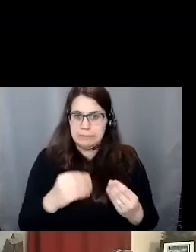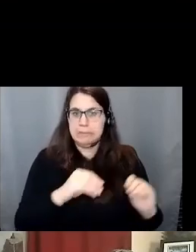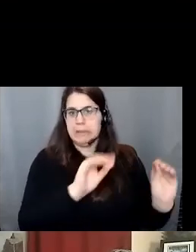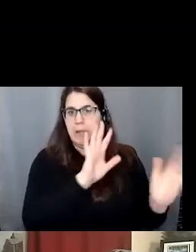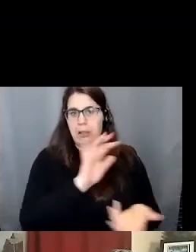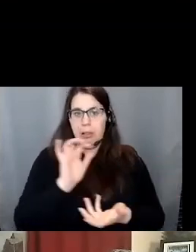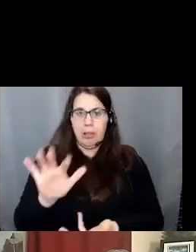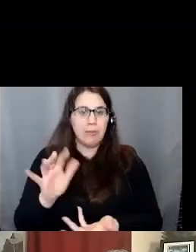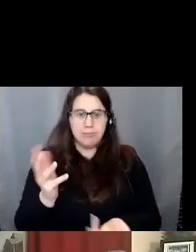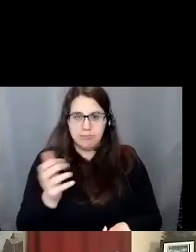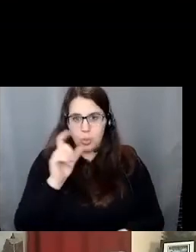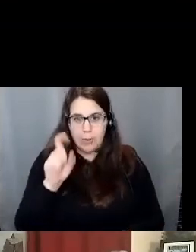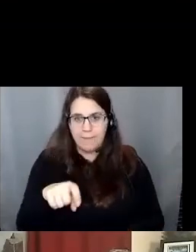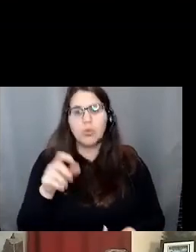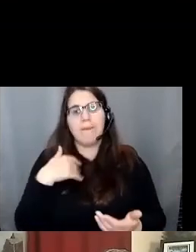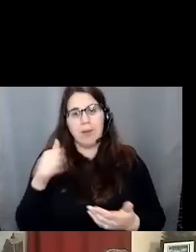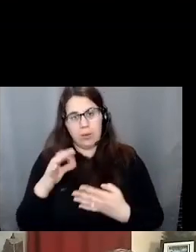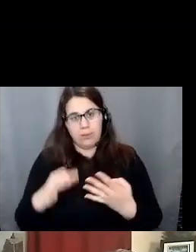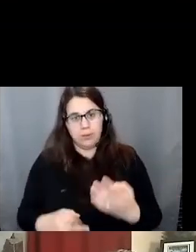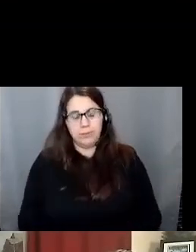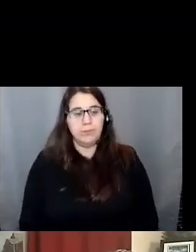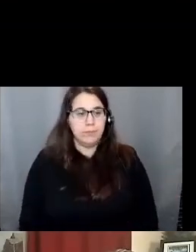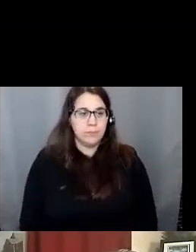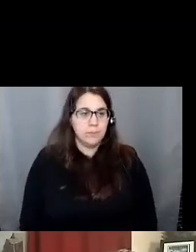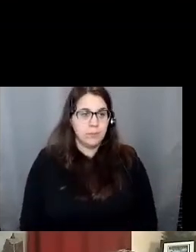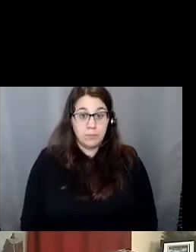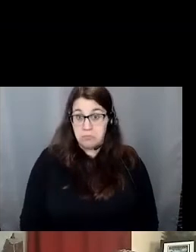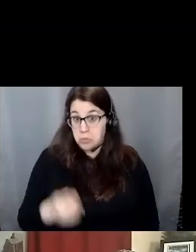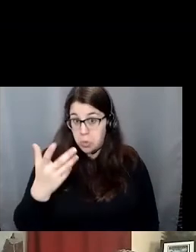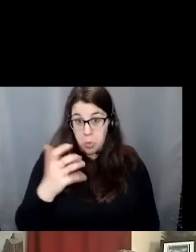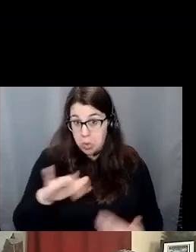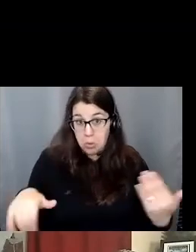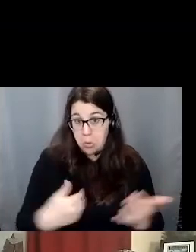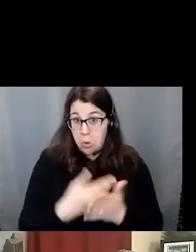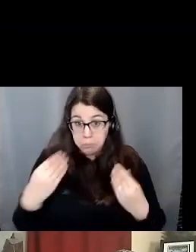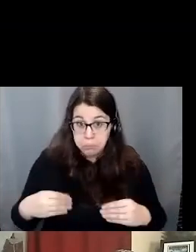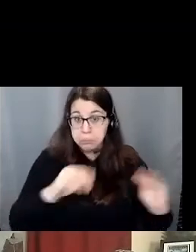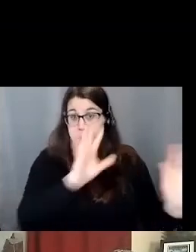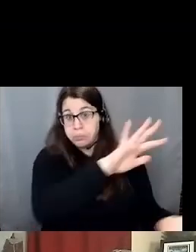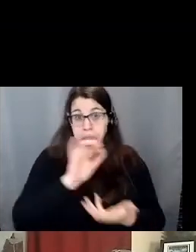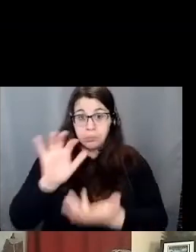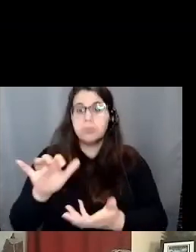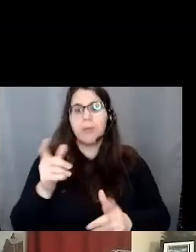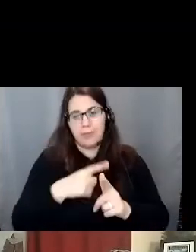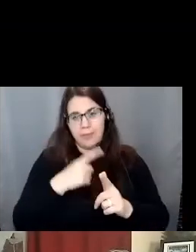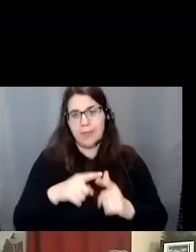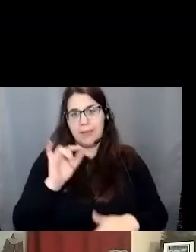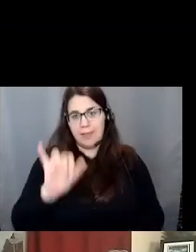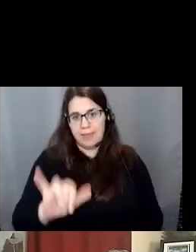them into another option. If you want to move them completely, then this is the tab that you would need to go